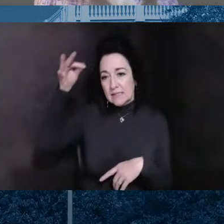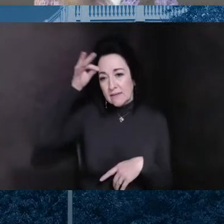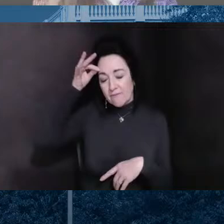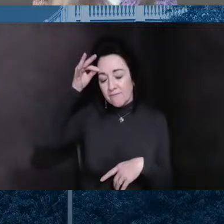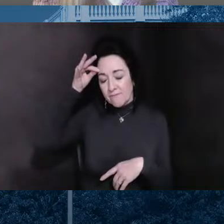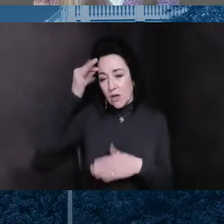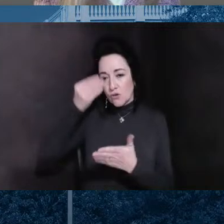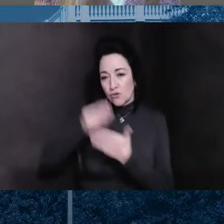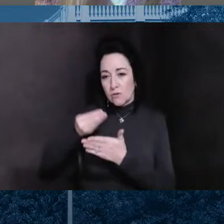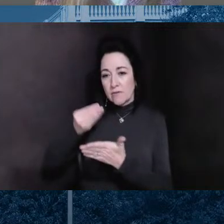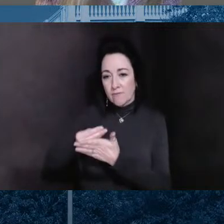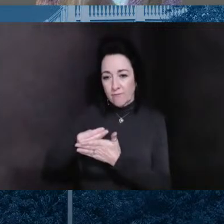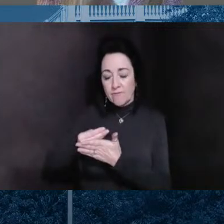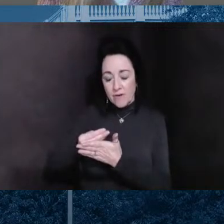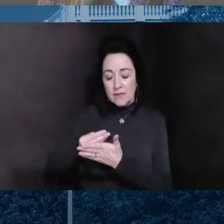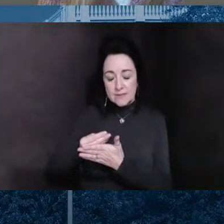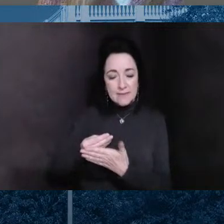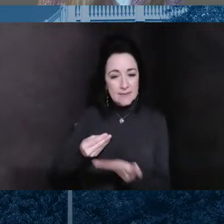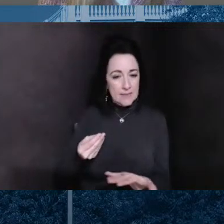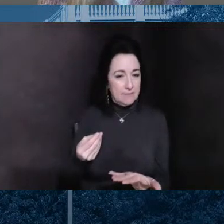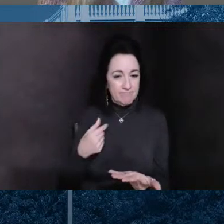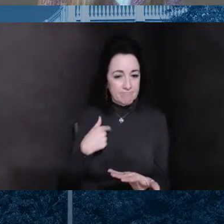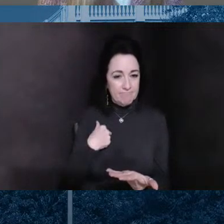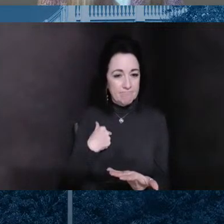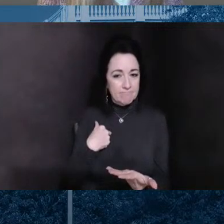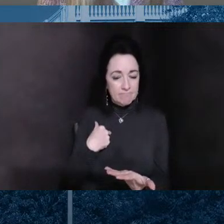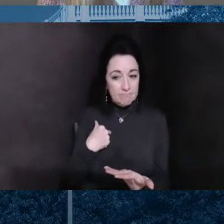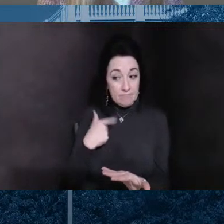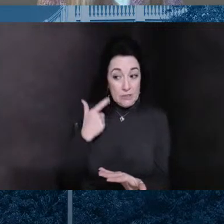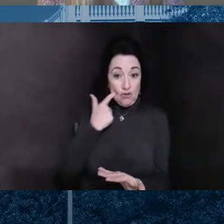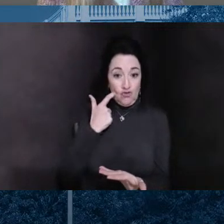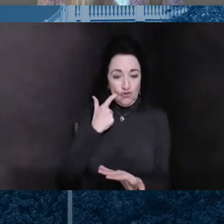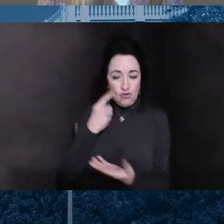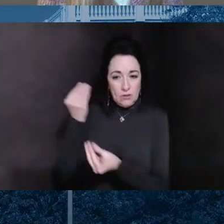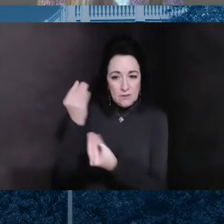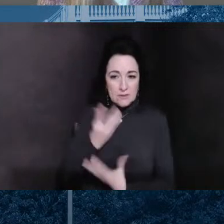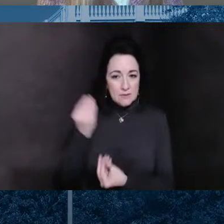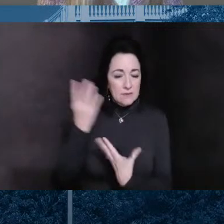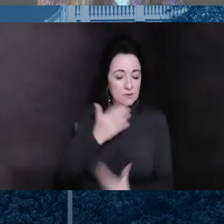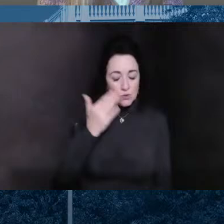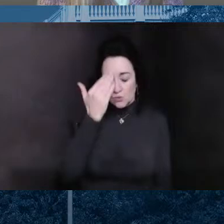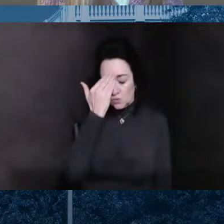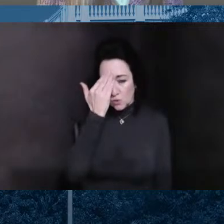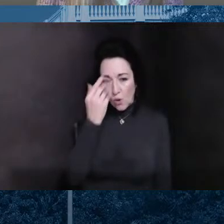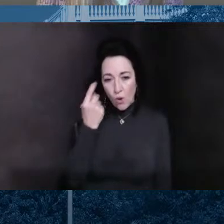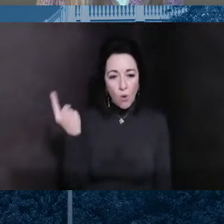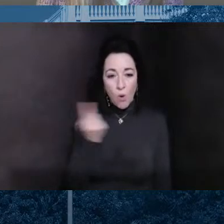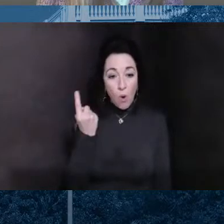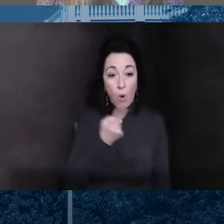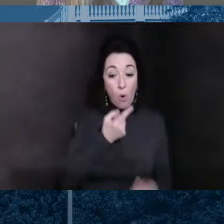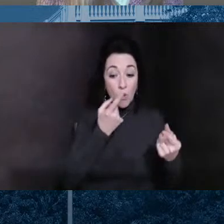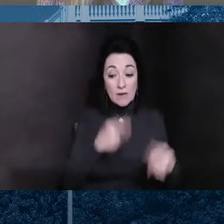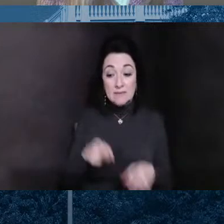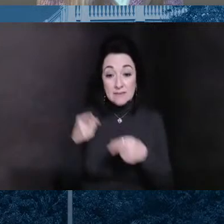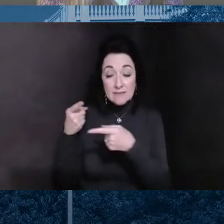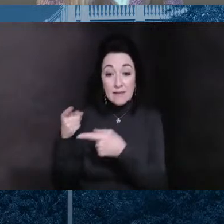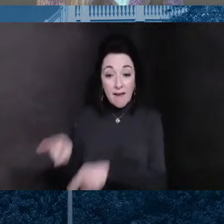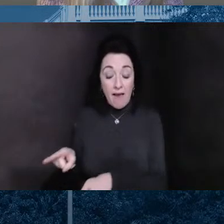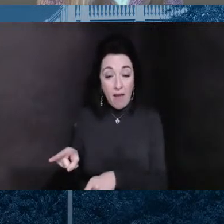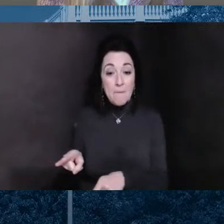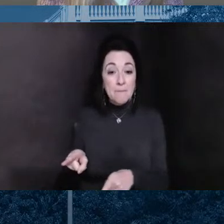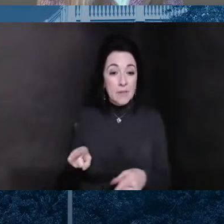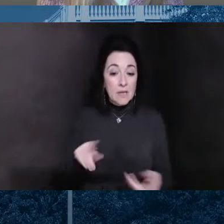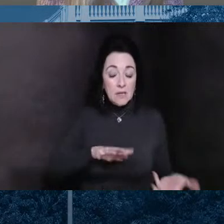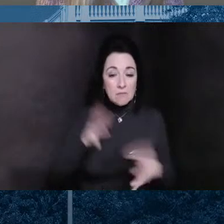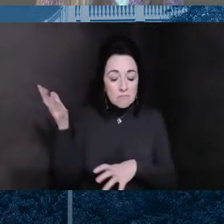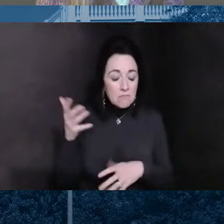announcement we got just in the last few hours. But as with any crisis or disaster, and if you think about the disasters we get federal funding from, it would be the